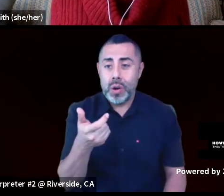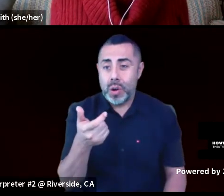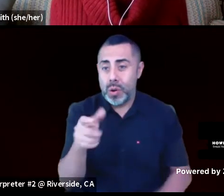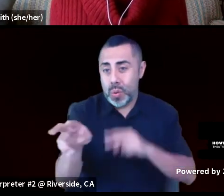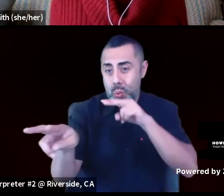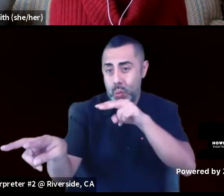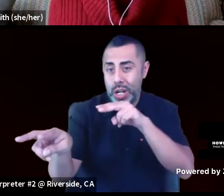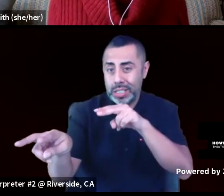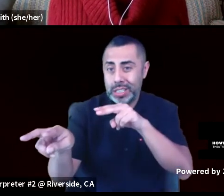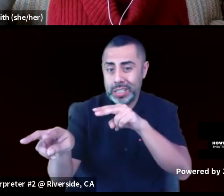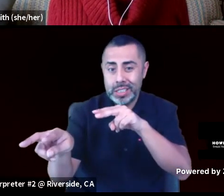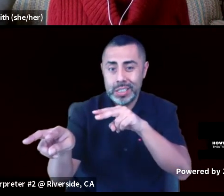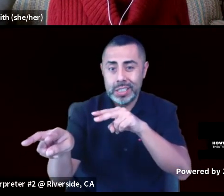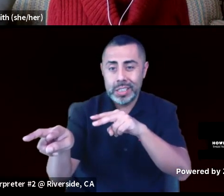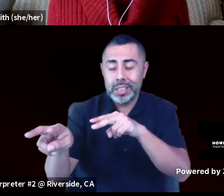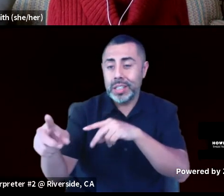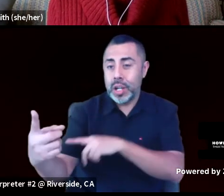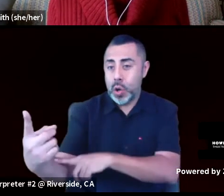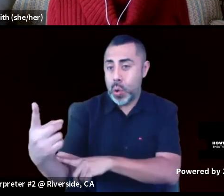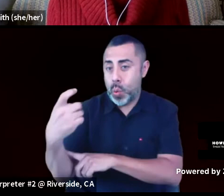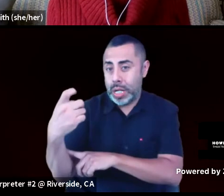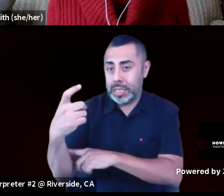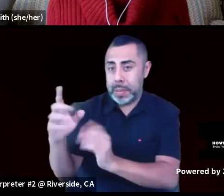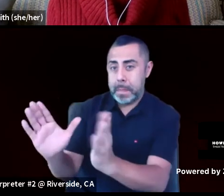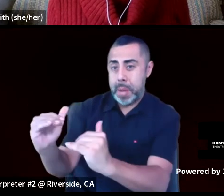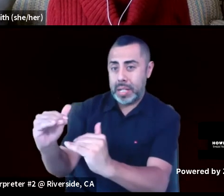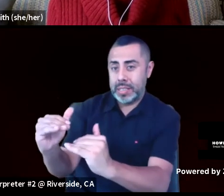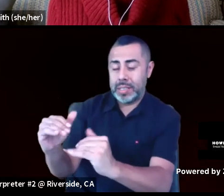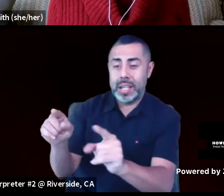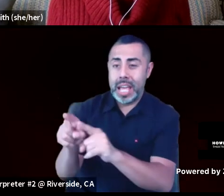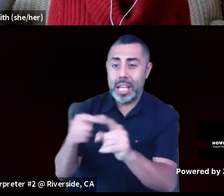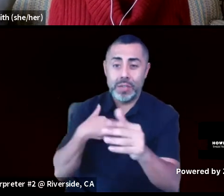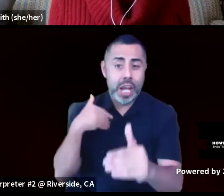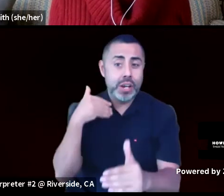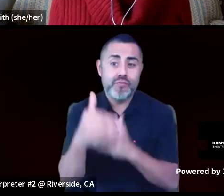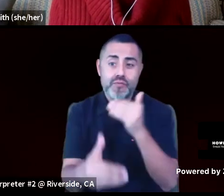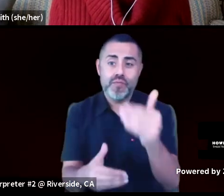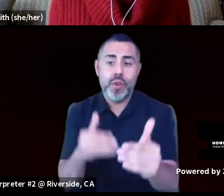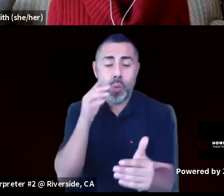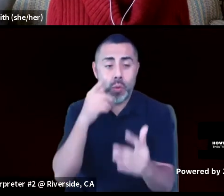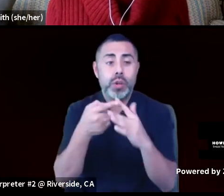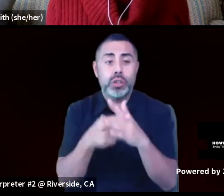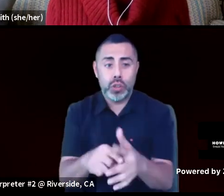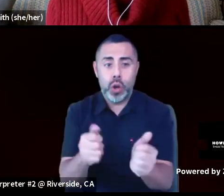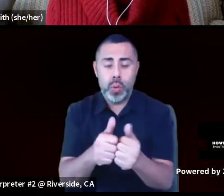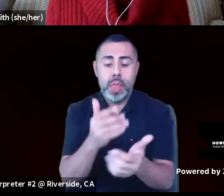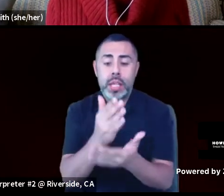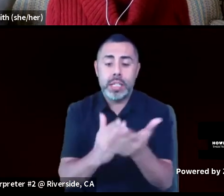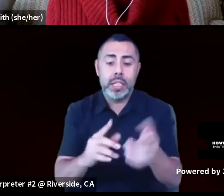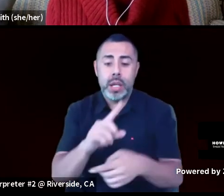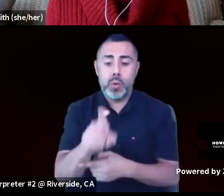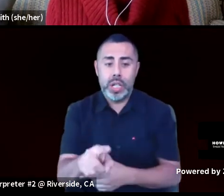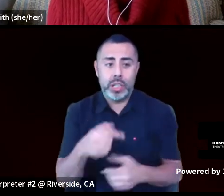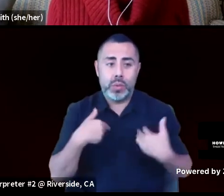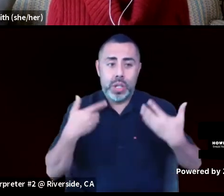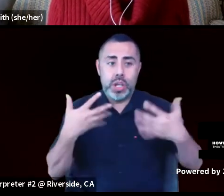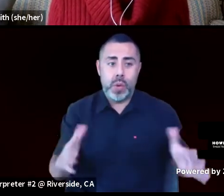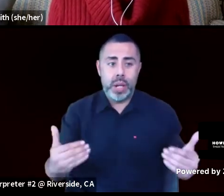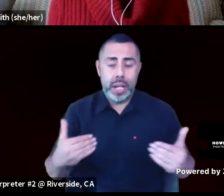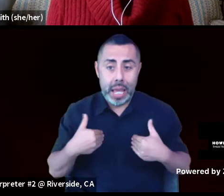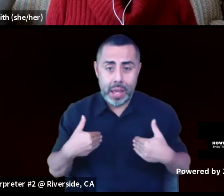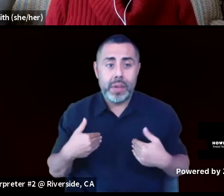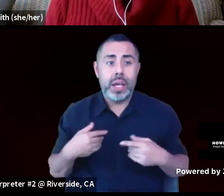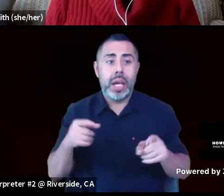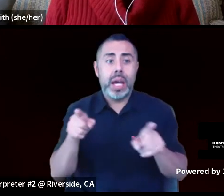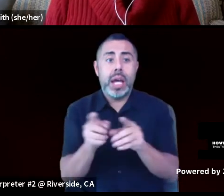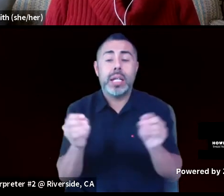question inbox as we go. So we're gonna start with some we have and then as more come up for folks, feel free to just send them